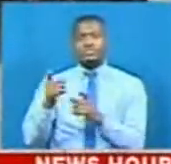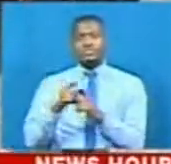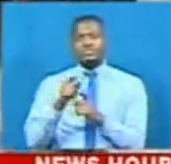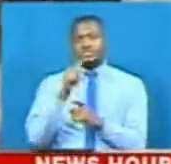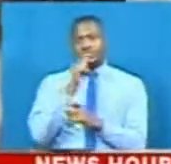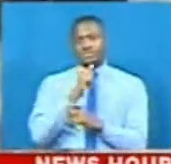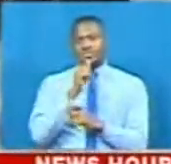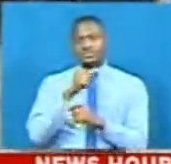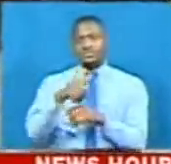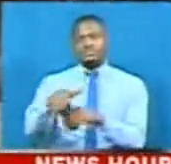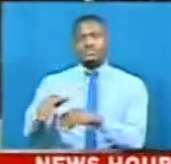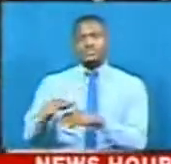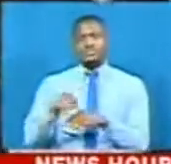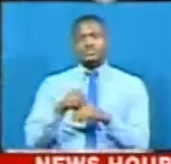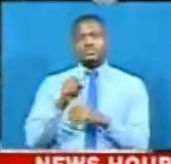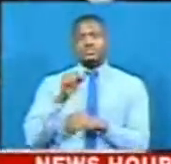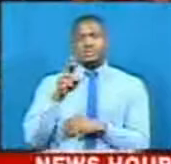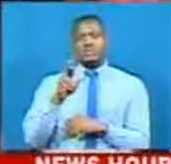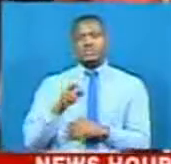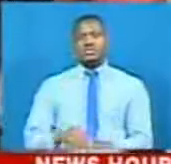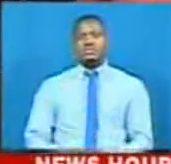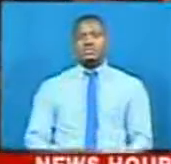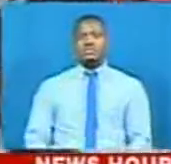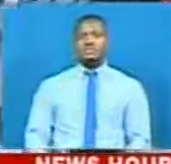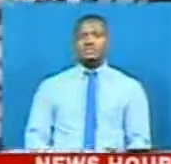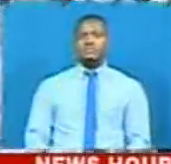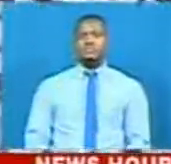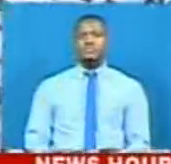interred at a private burial in Accra.